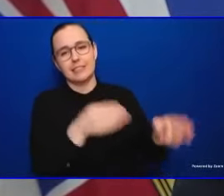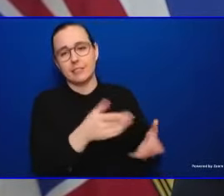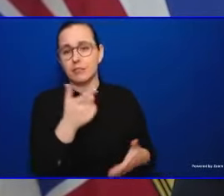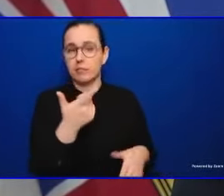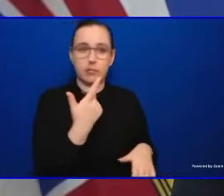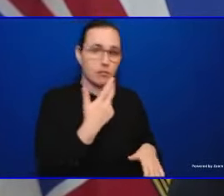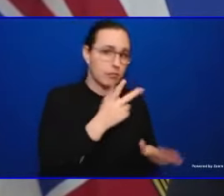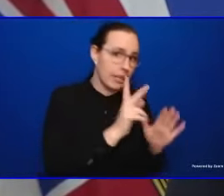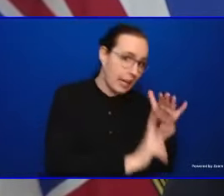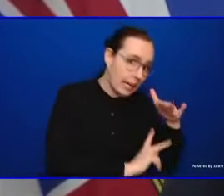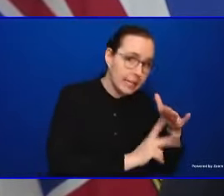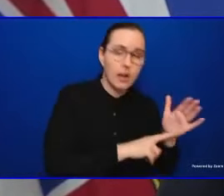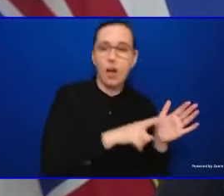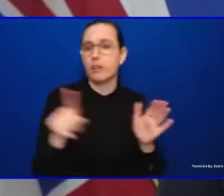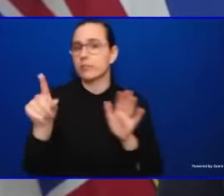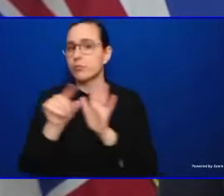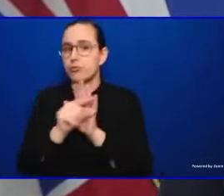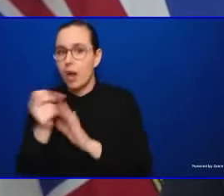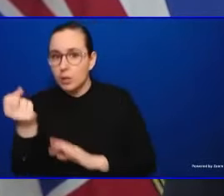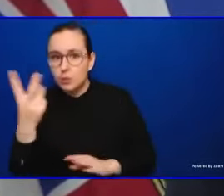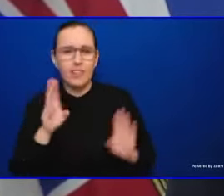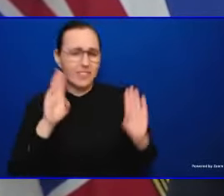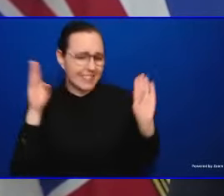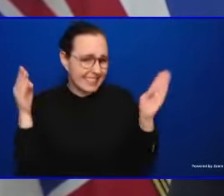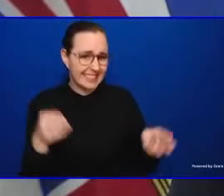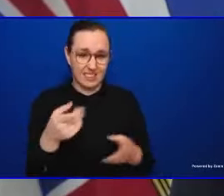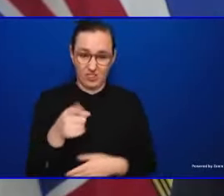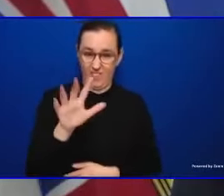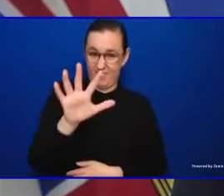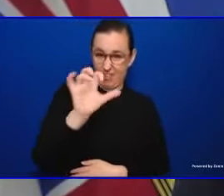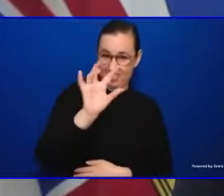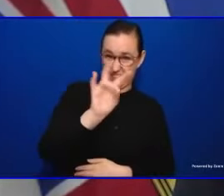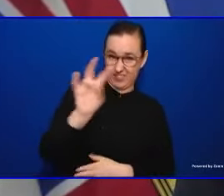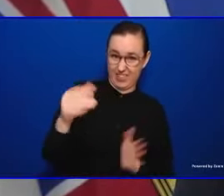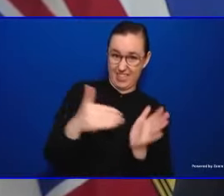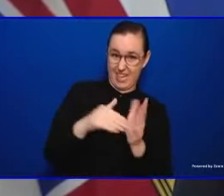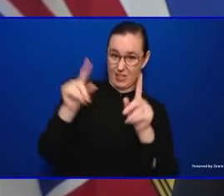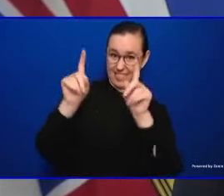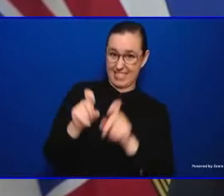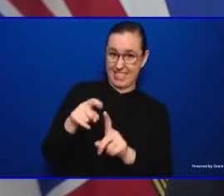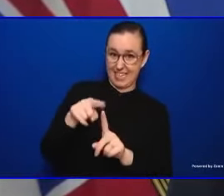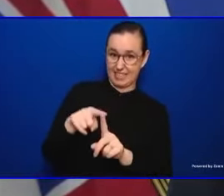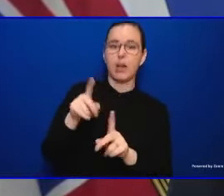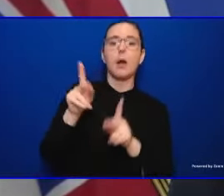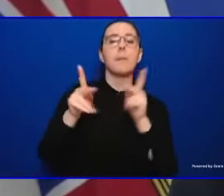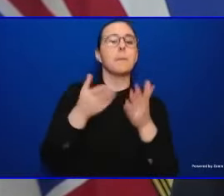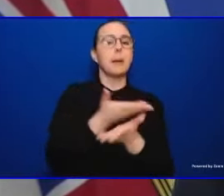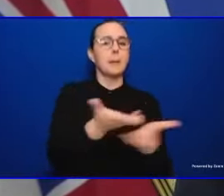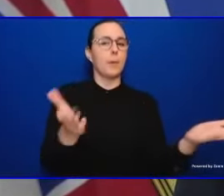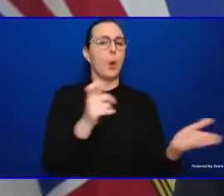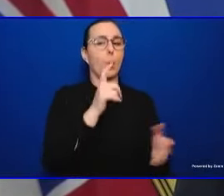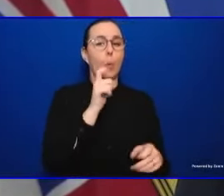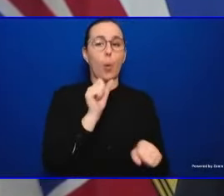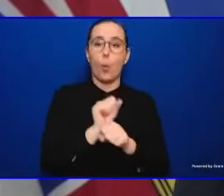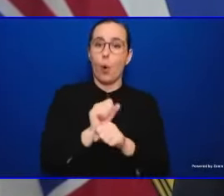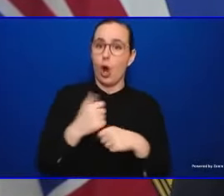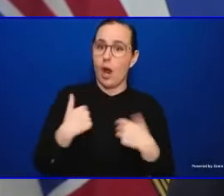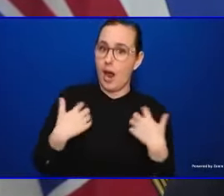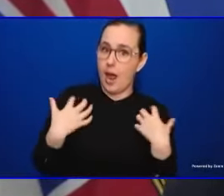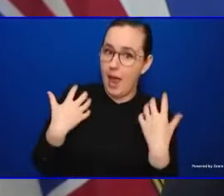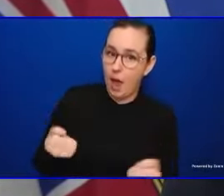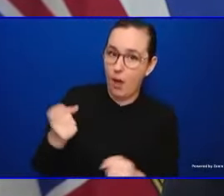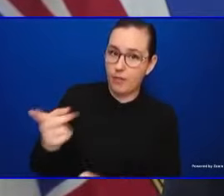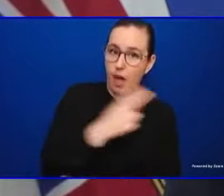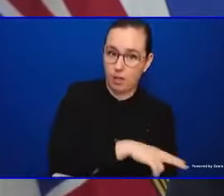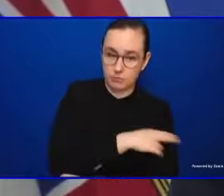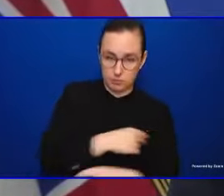These 577,000 tests will be used for symptomatic healthcare workers in acute care and for COVID testing sites, as well for businesses